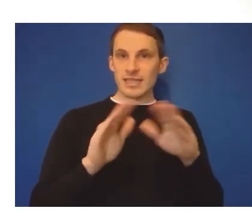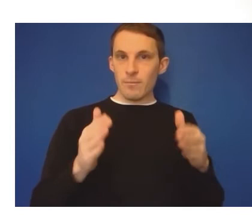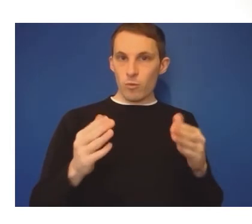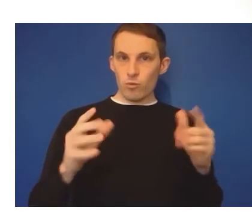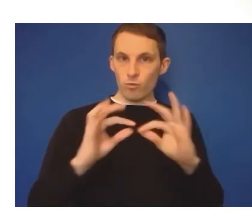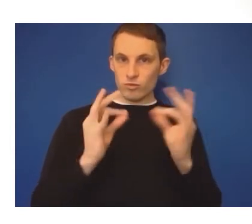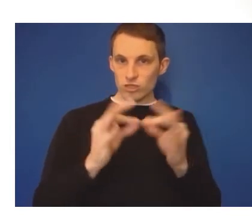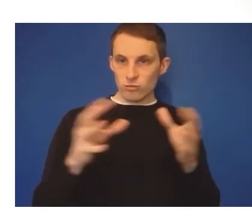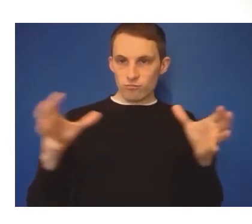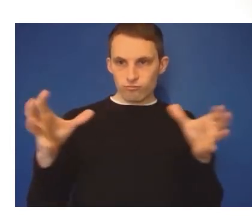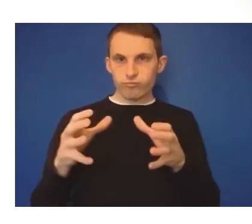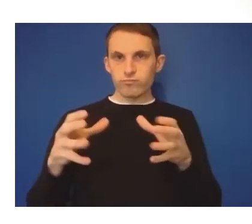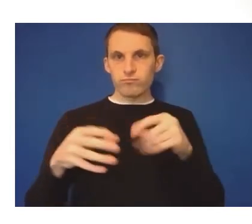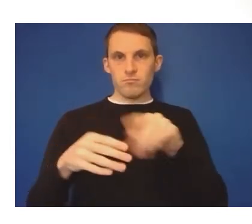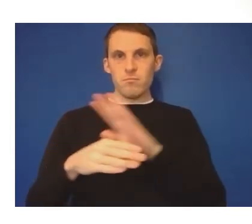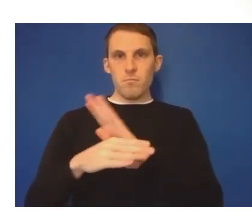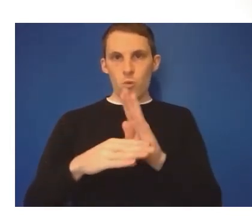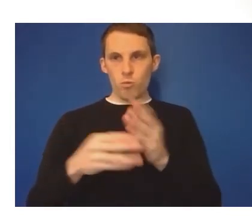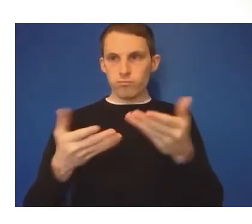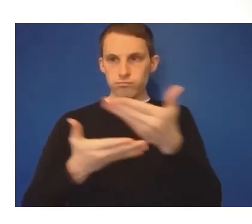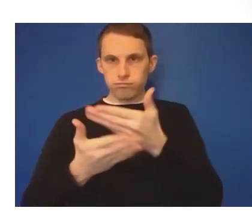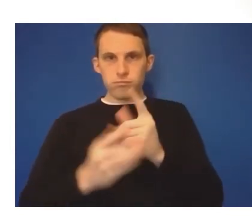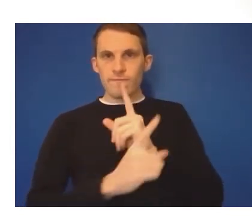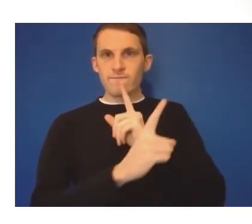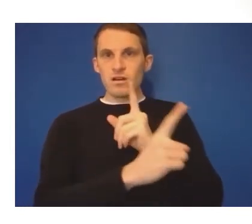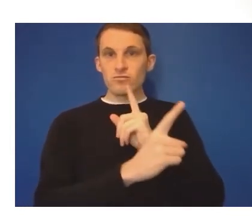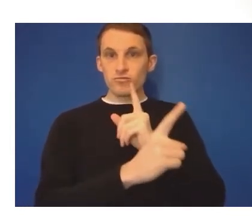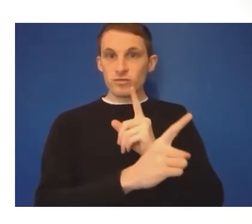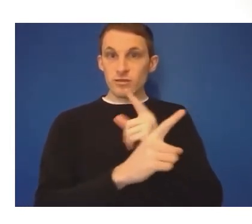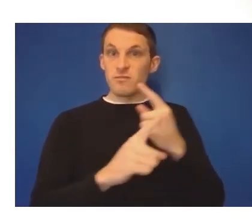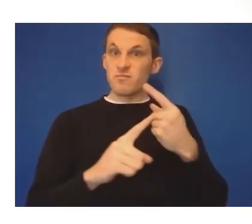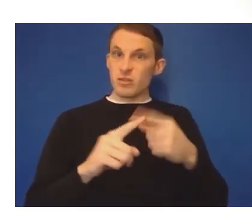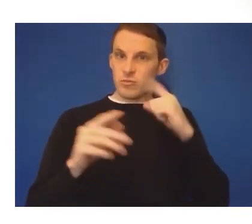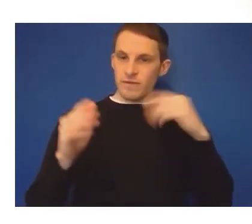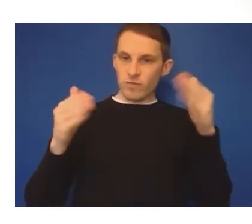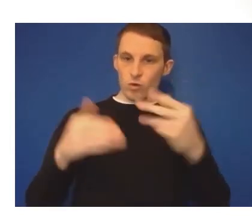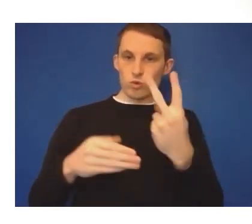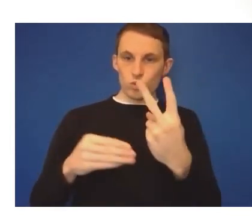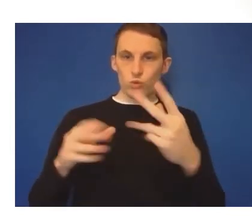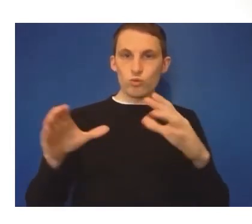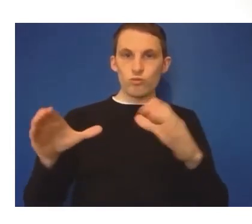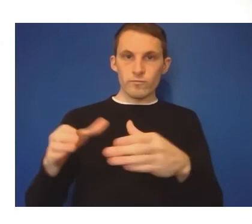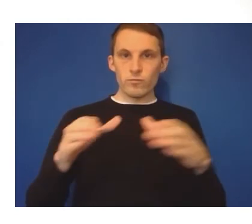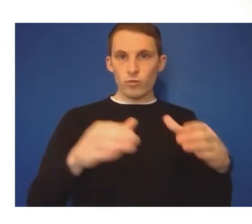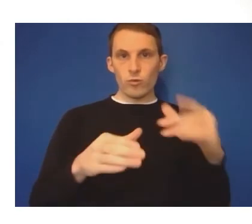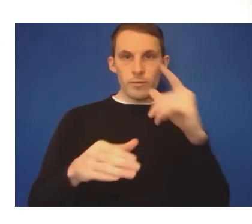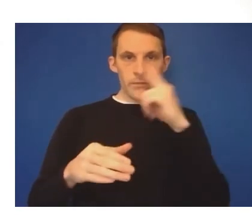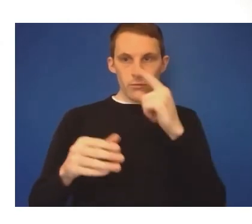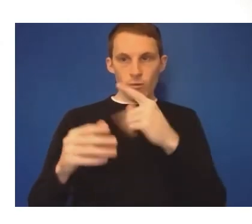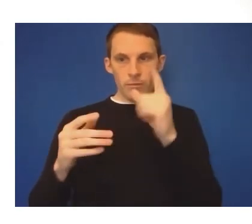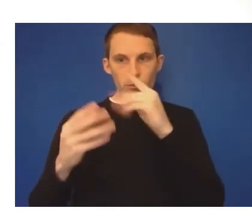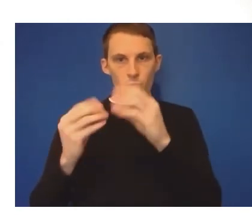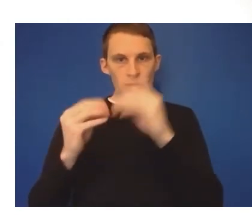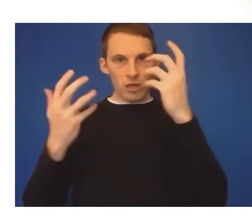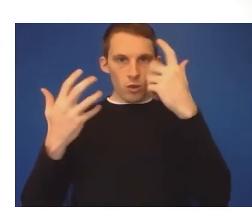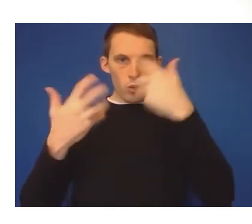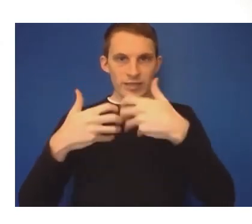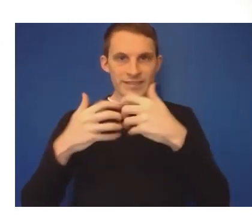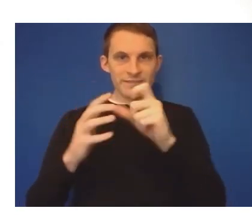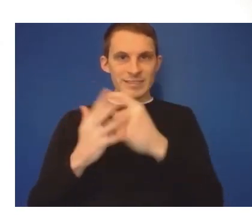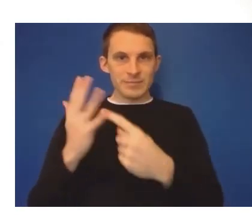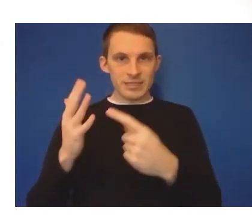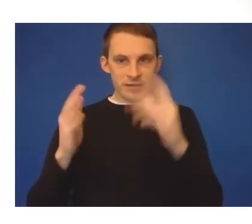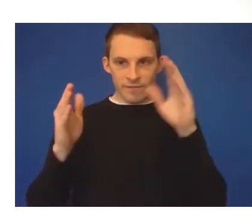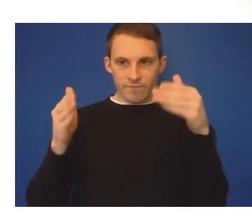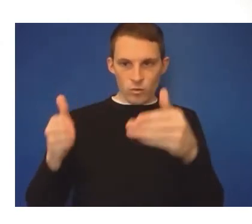project, we also worked with 2 focus groups of people with cognitive disability to workshop 5 scenarios. And